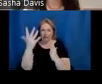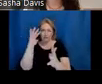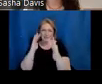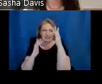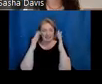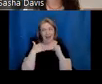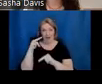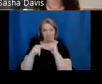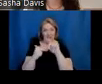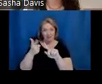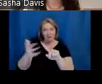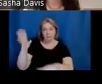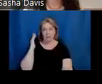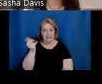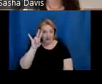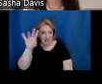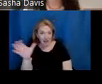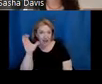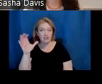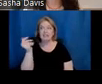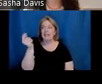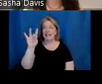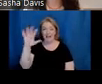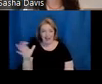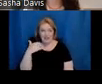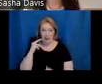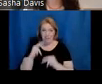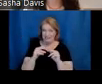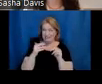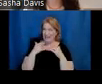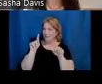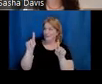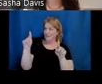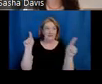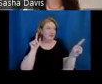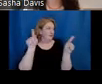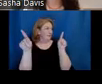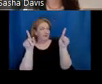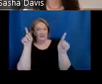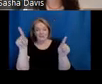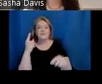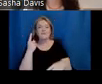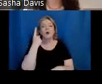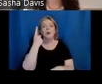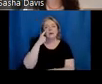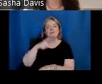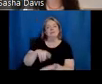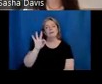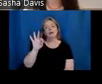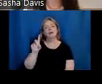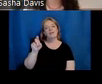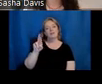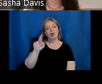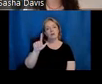1700s and early 1800s abound. One of the best examples of the Federalist style can